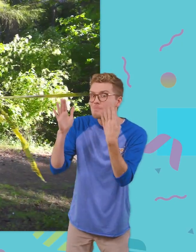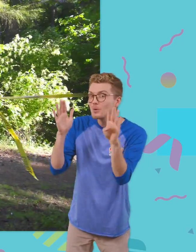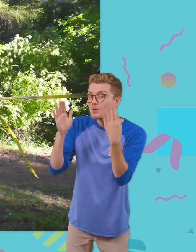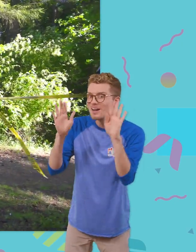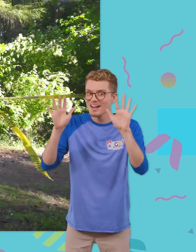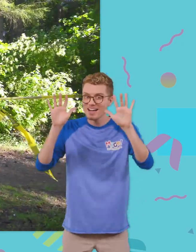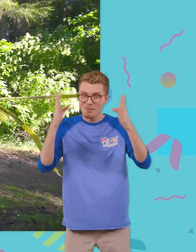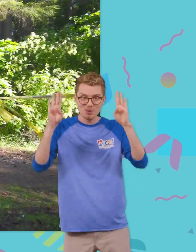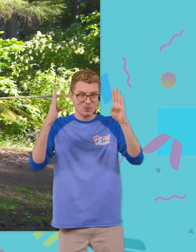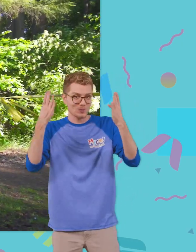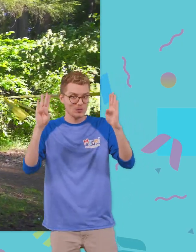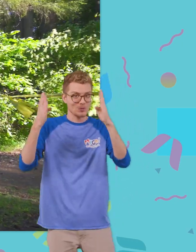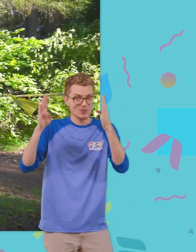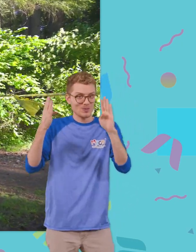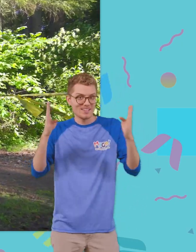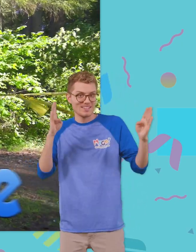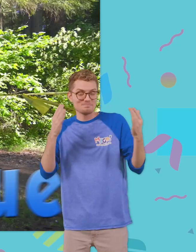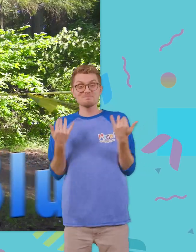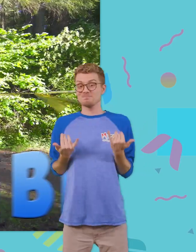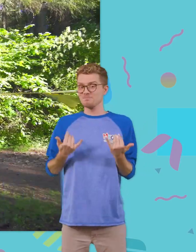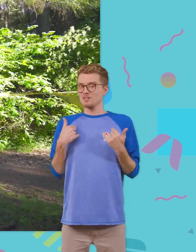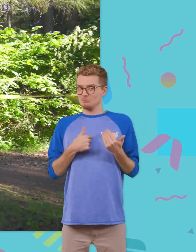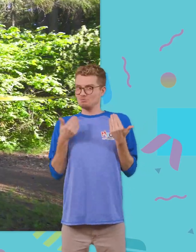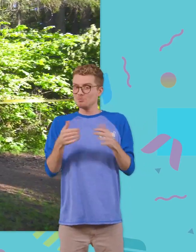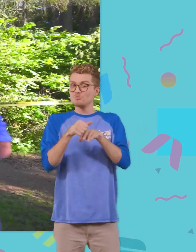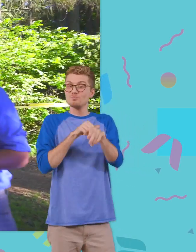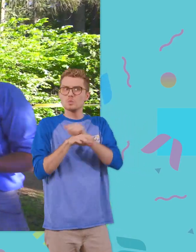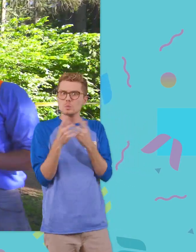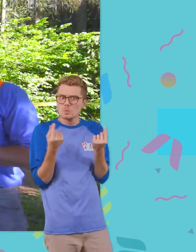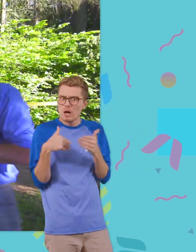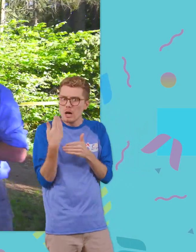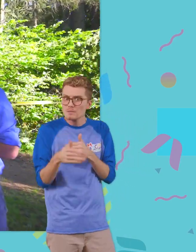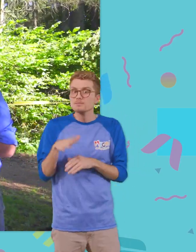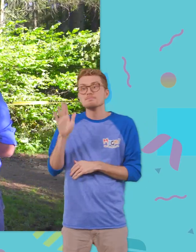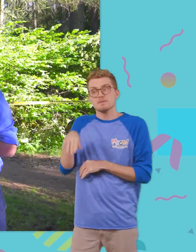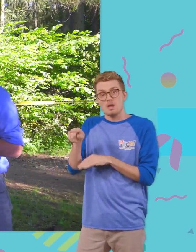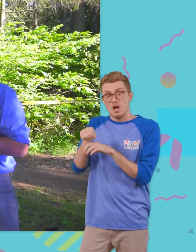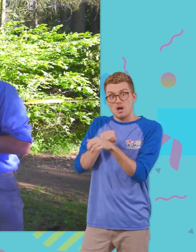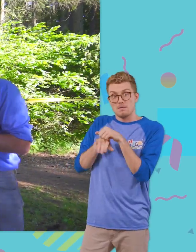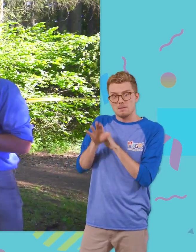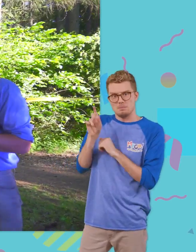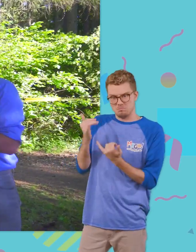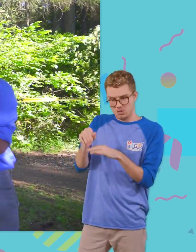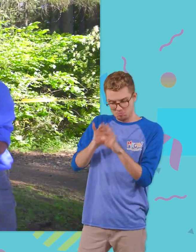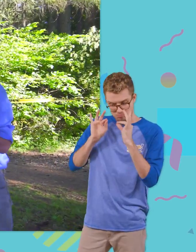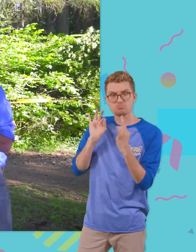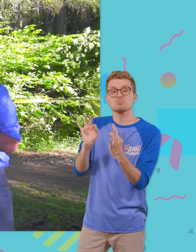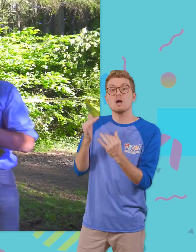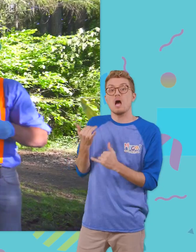is also the color blue. All right, I got the gloves on. Now what? Okay, now that the gloves are on, we can actually pick it up and put it into a bag.